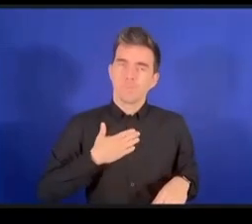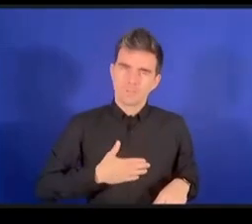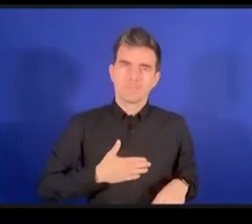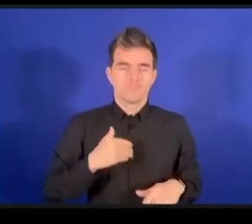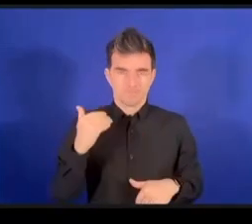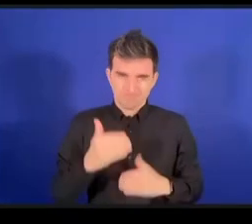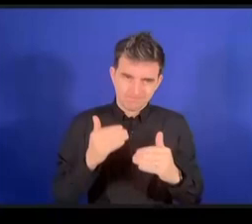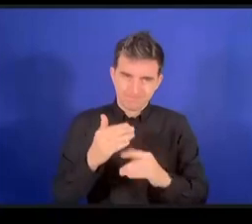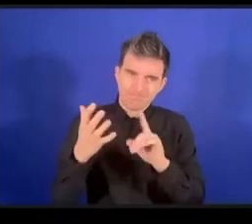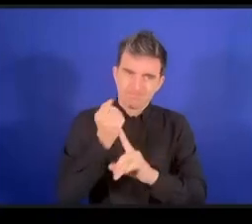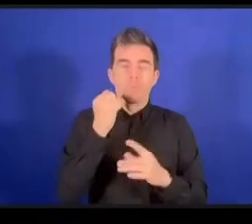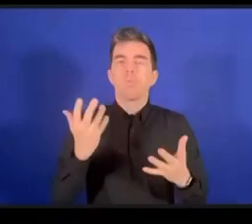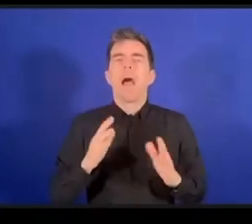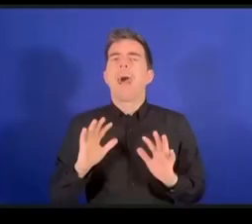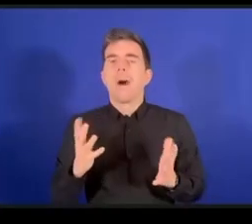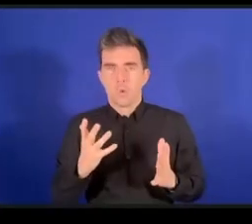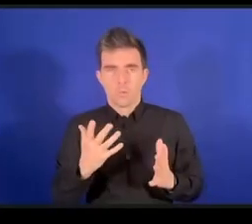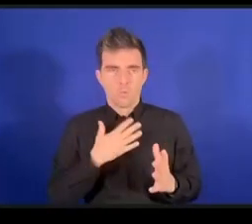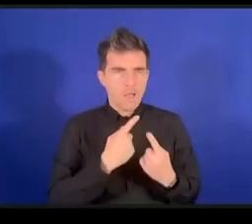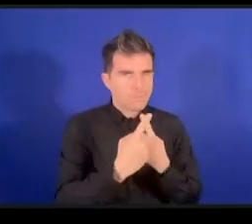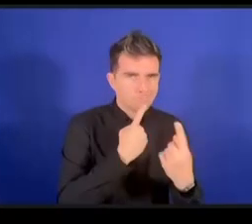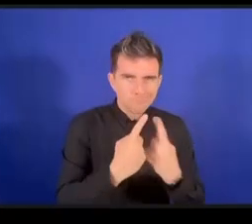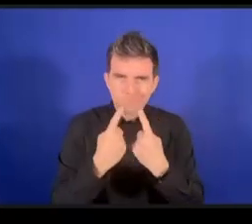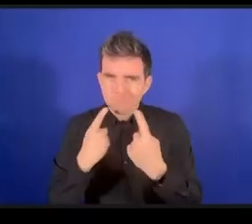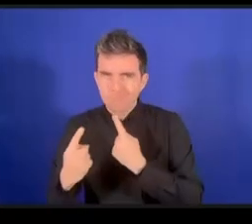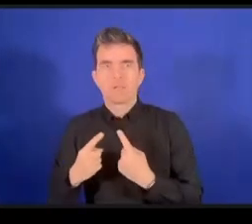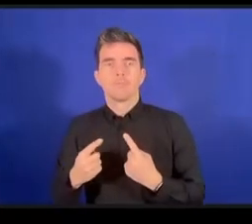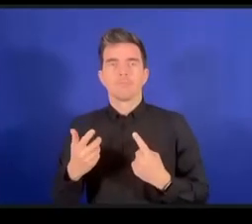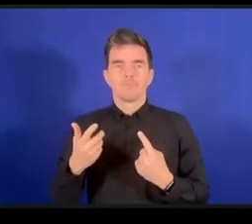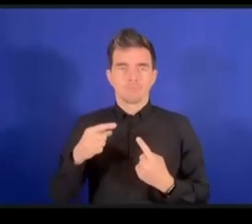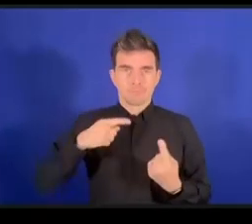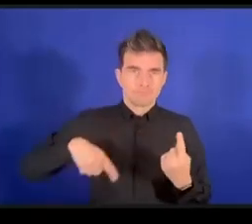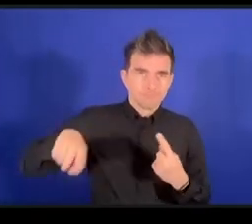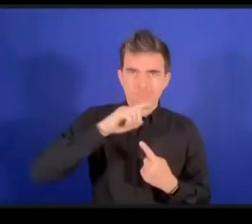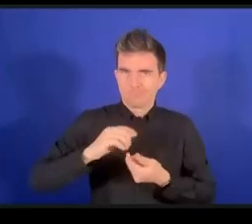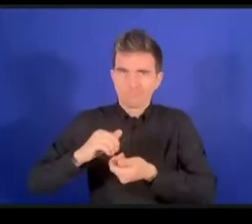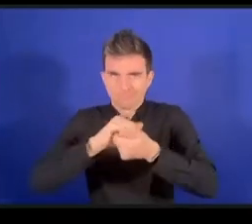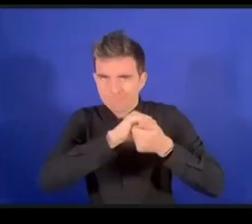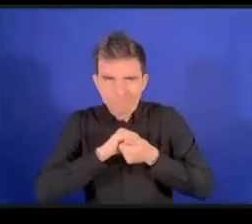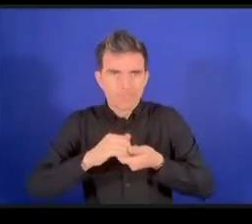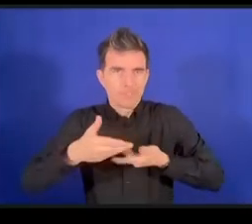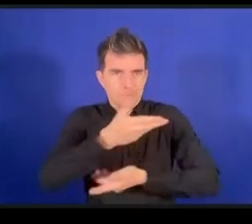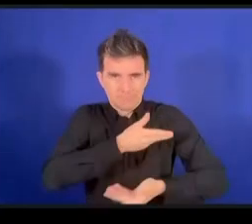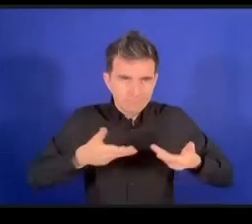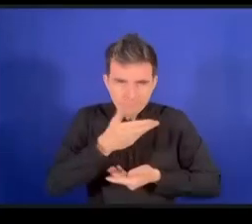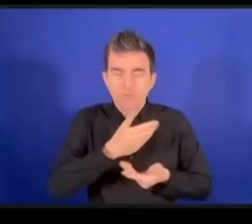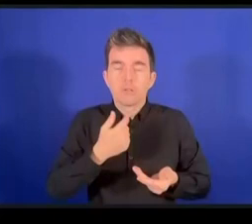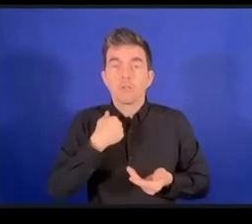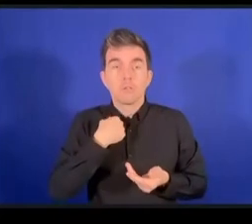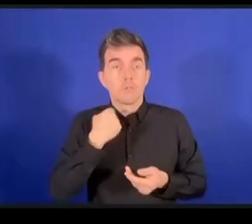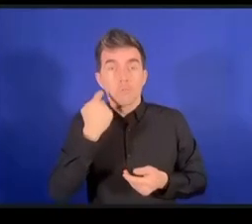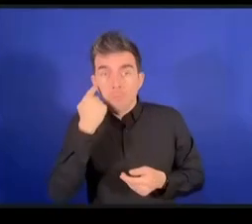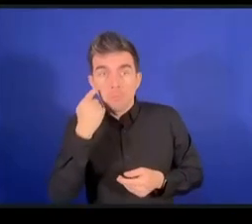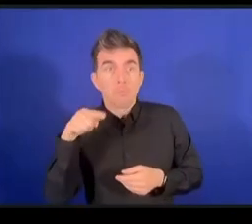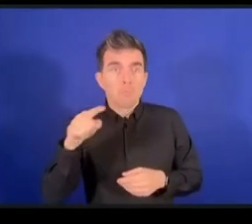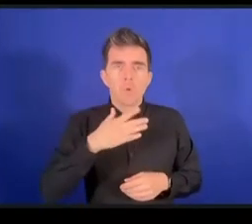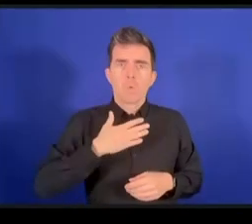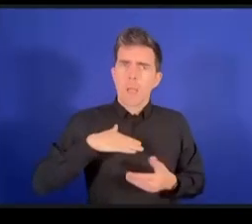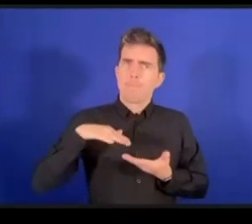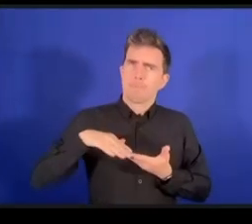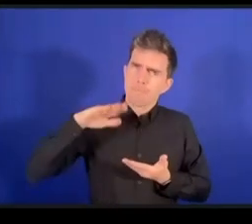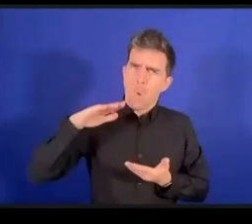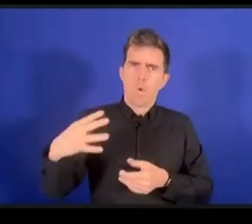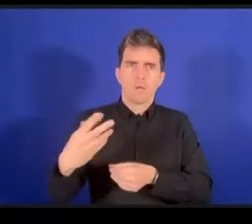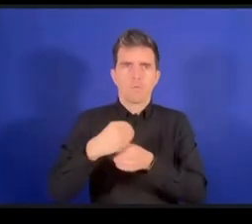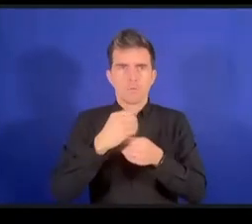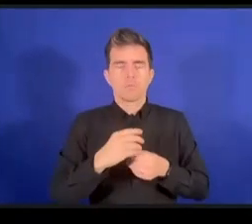people wanting more participation in the deliberations of the Global Digital Compact. And I do think that the dynamic coalitions